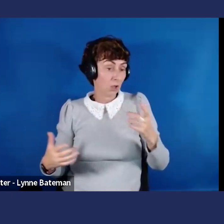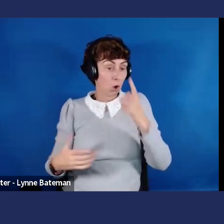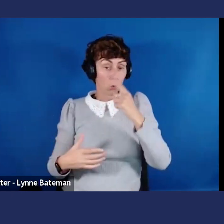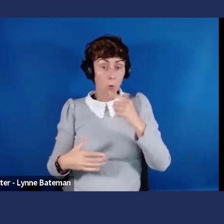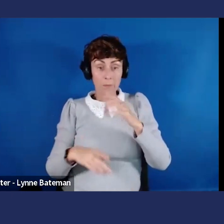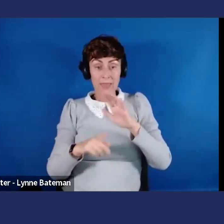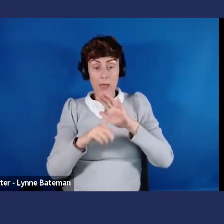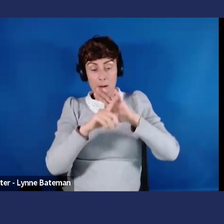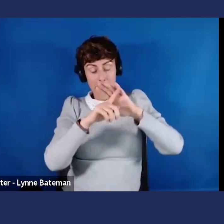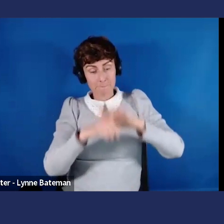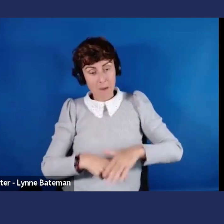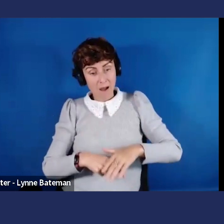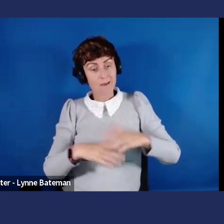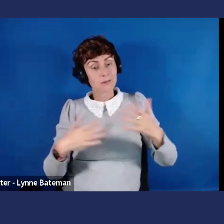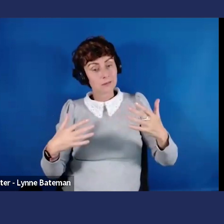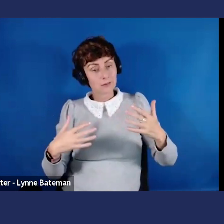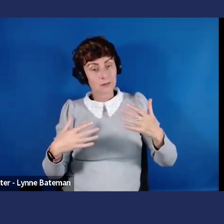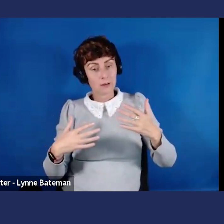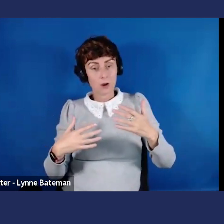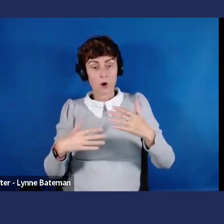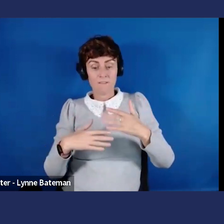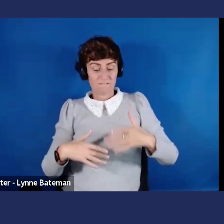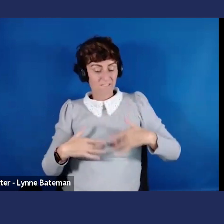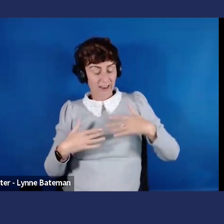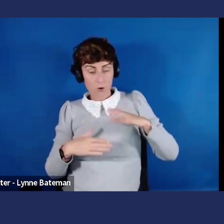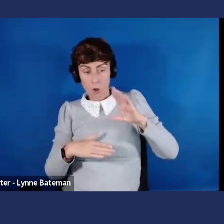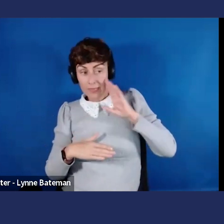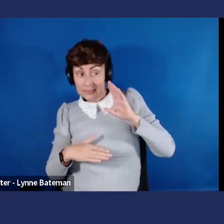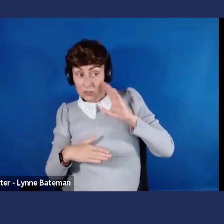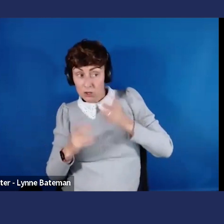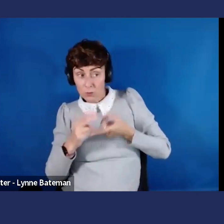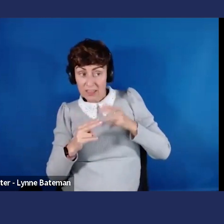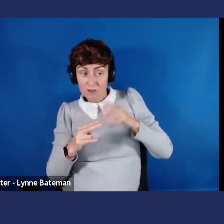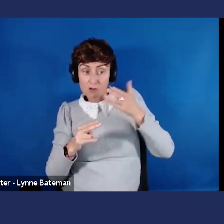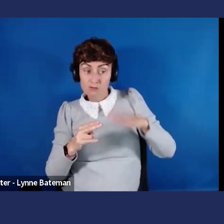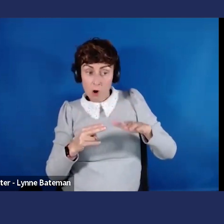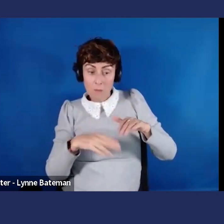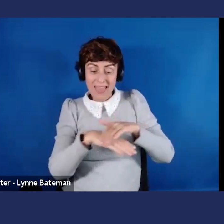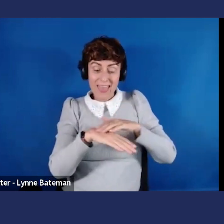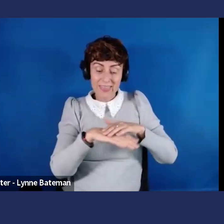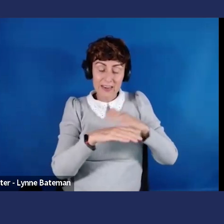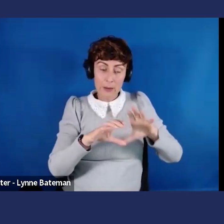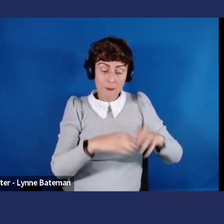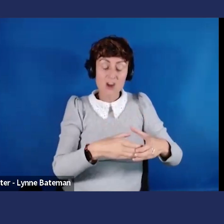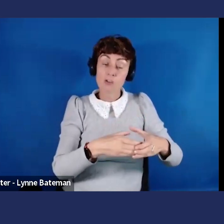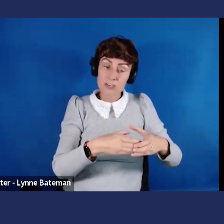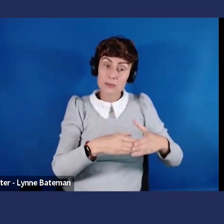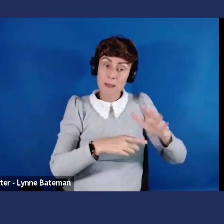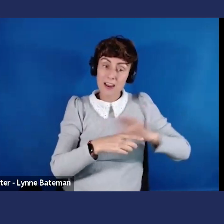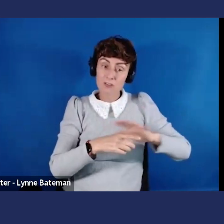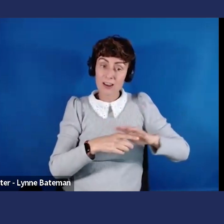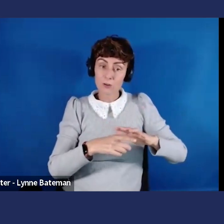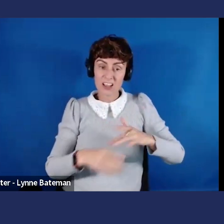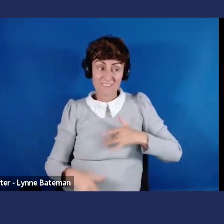bias, people feeling sort of not listened to, particularly when they're from ethnic minority backgrounds, feeling that they don't have access to